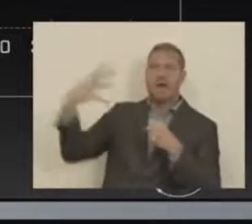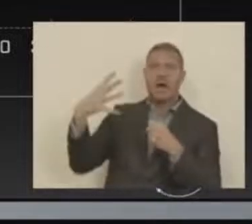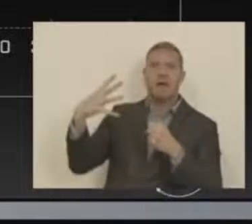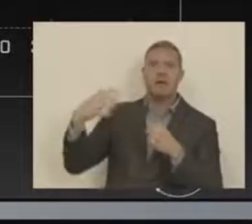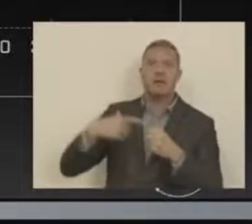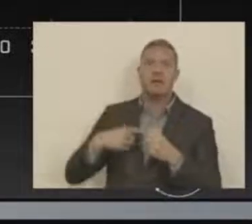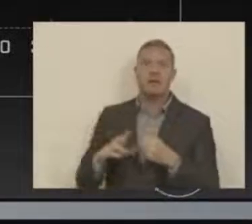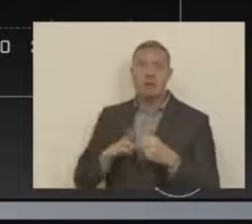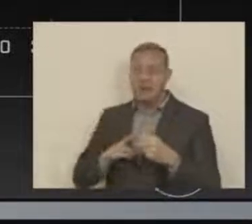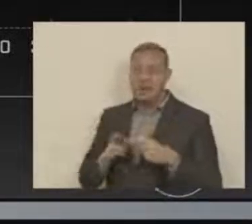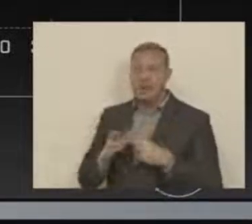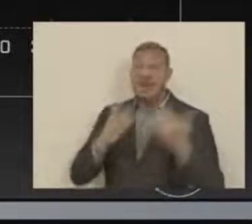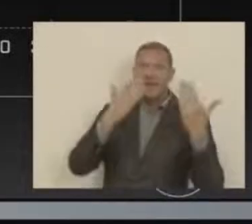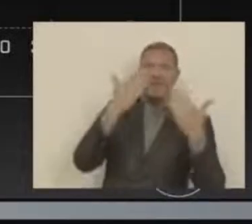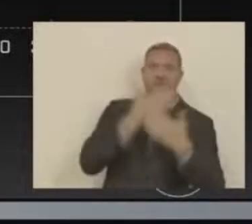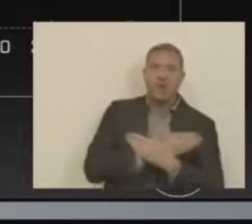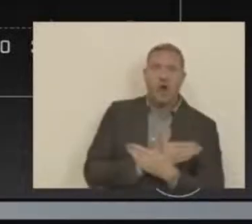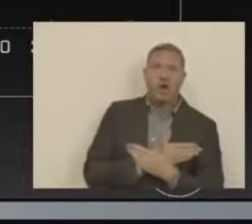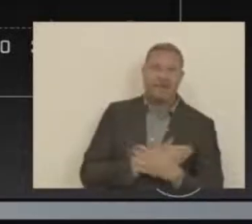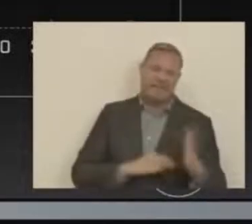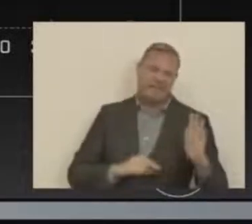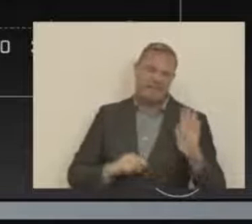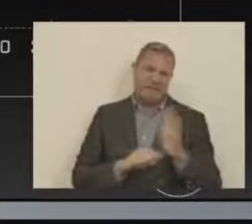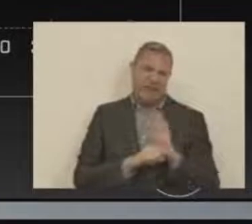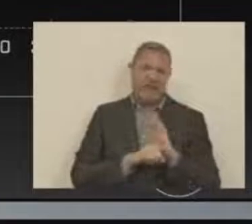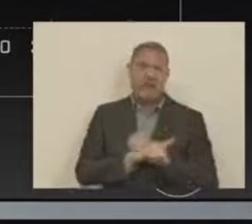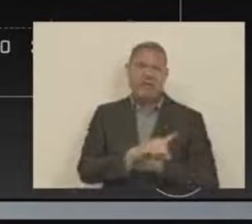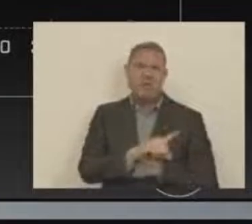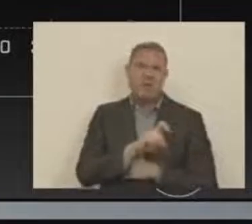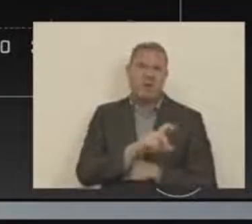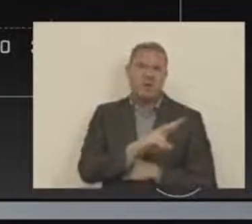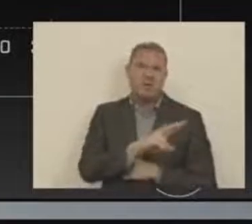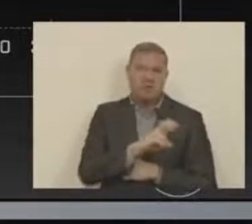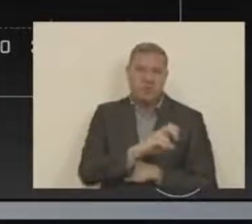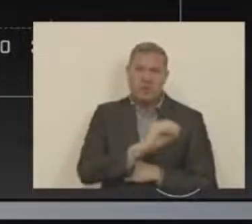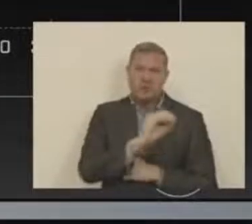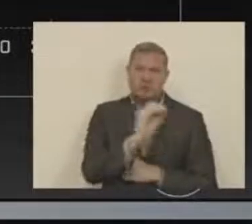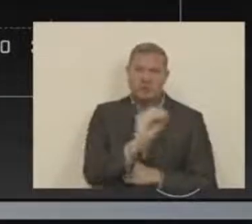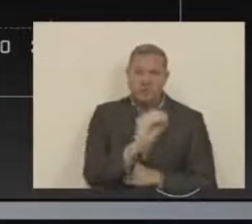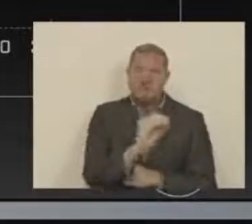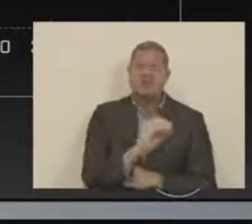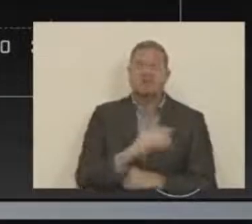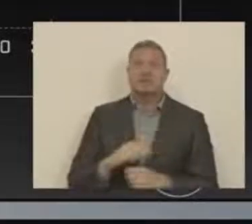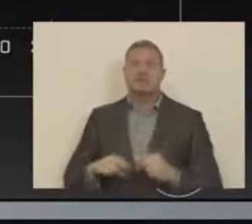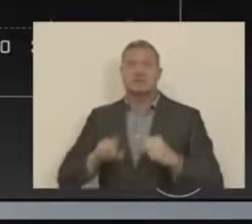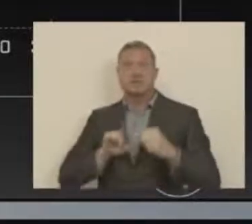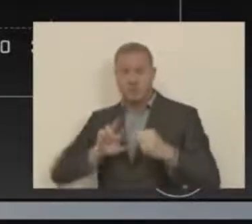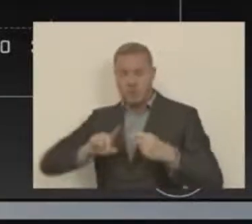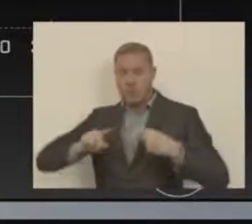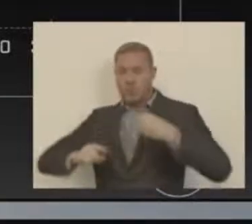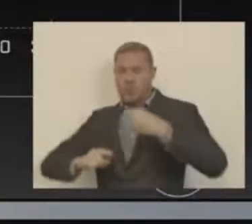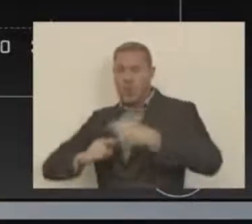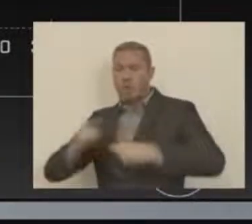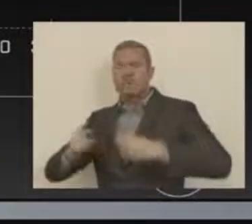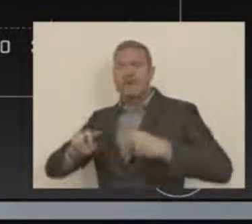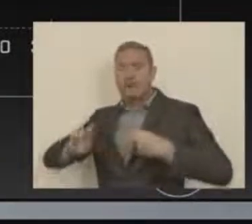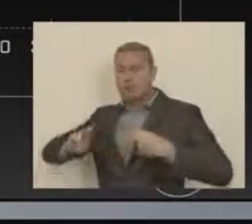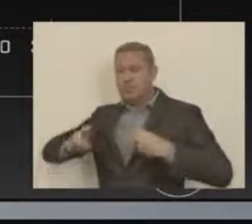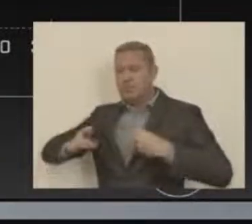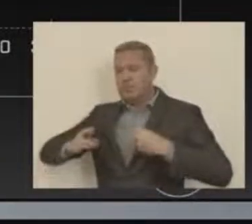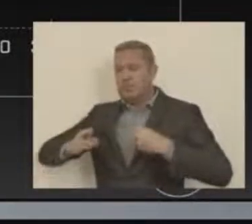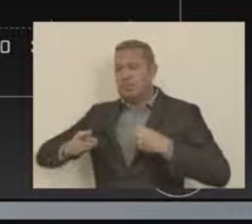degrees, so we just want to keep it even on all sides. Once we've reached the apogee of our transfer orbit, we're going to